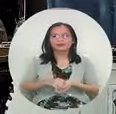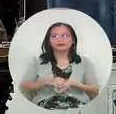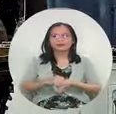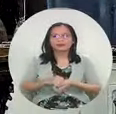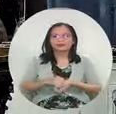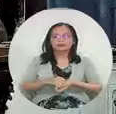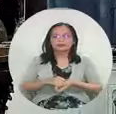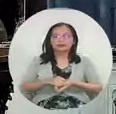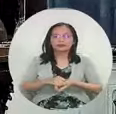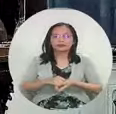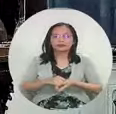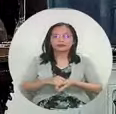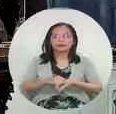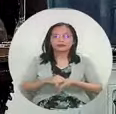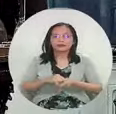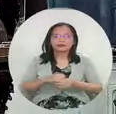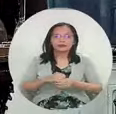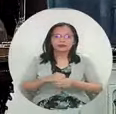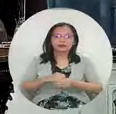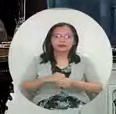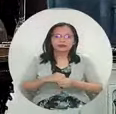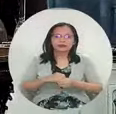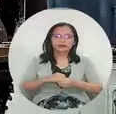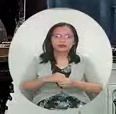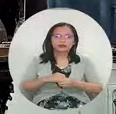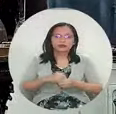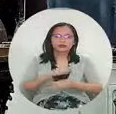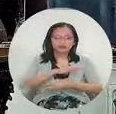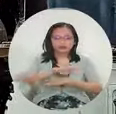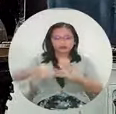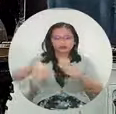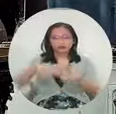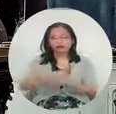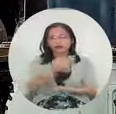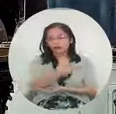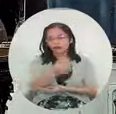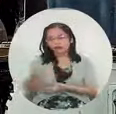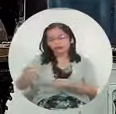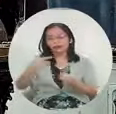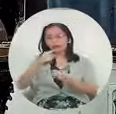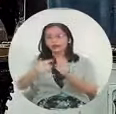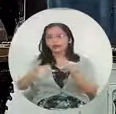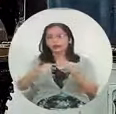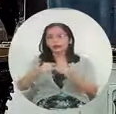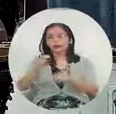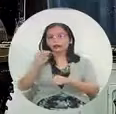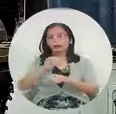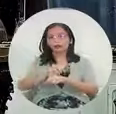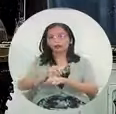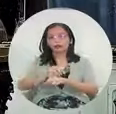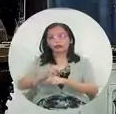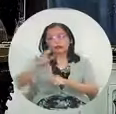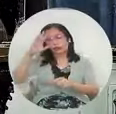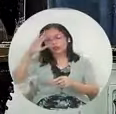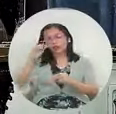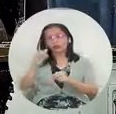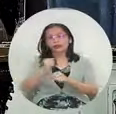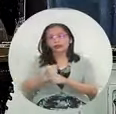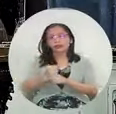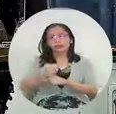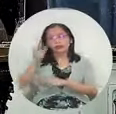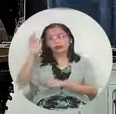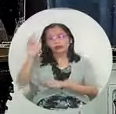the manner of his ministry. Convictions, standards, believe and what he preached. My friend, if you have